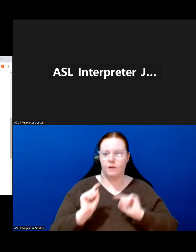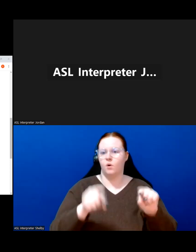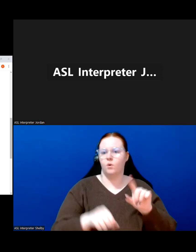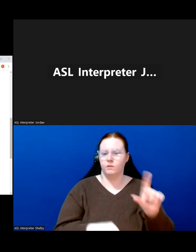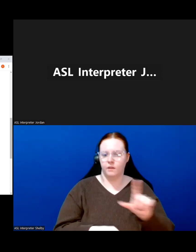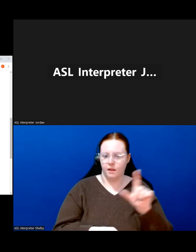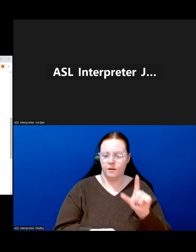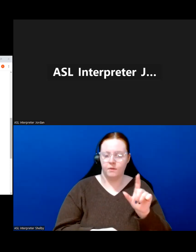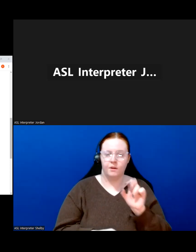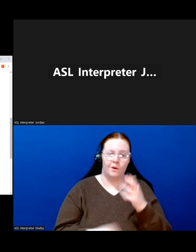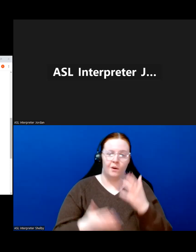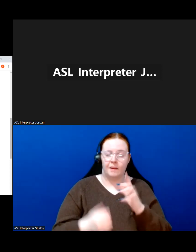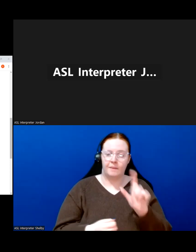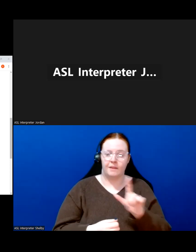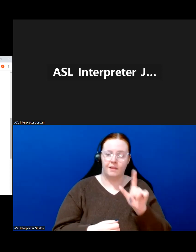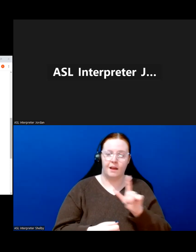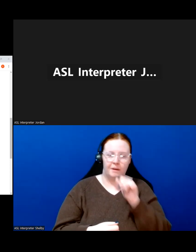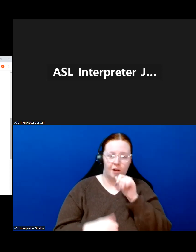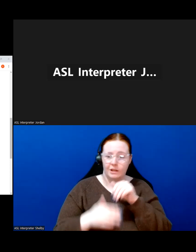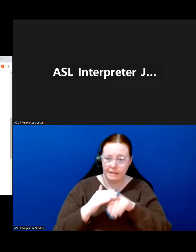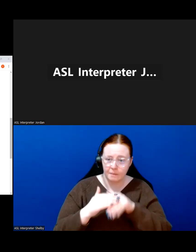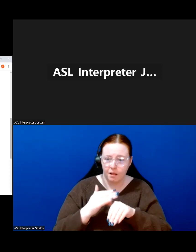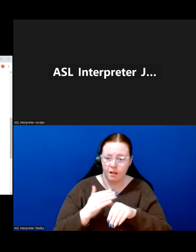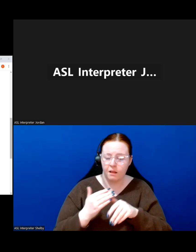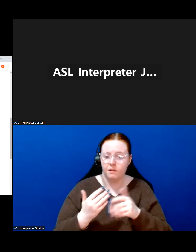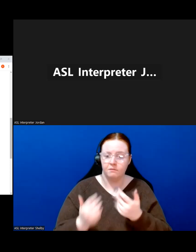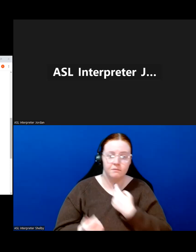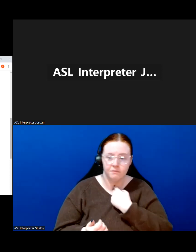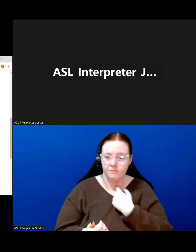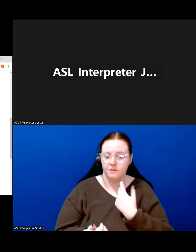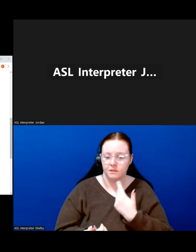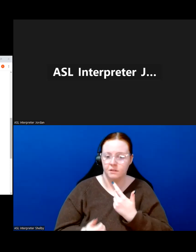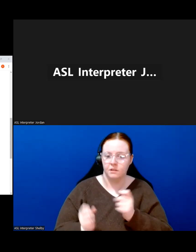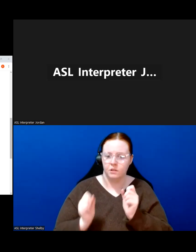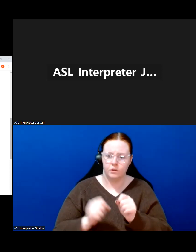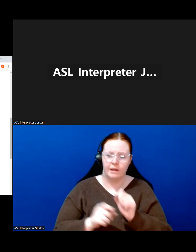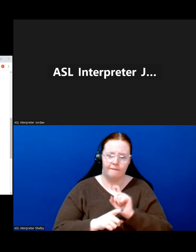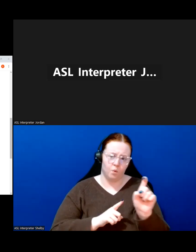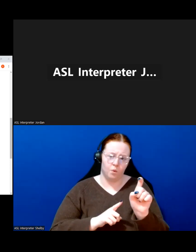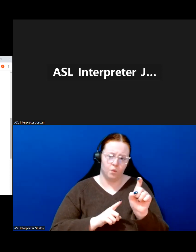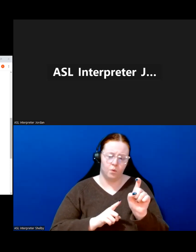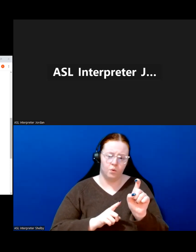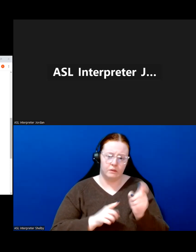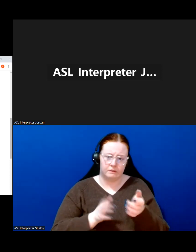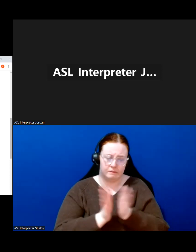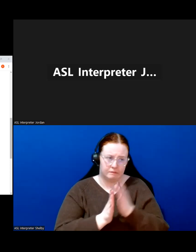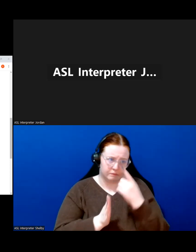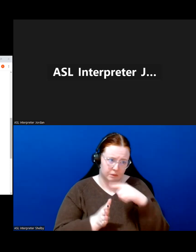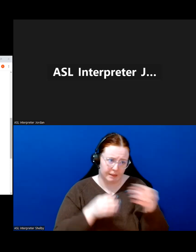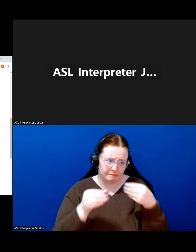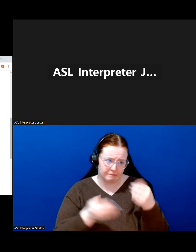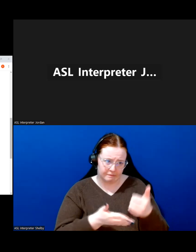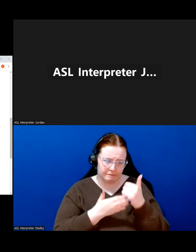or like maybe the library is not very like accessible, you can maybe phone that division and they might make